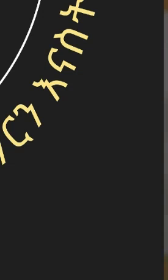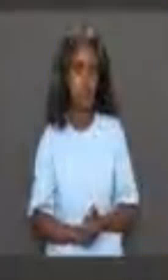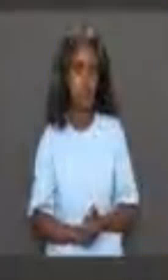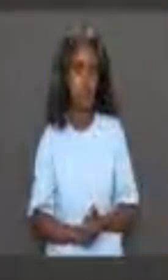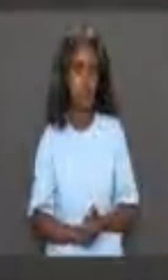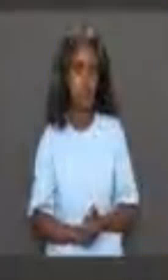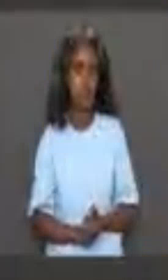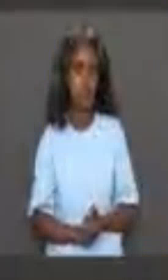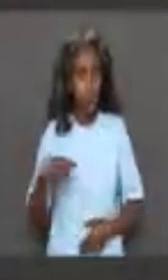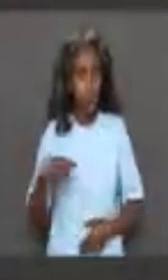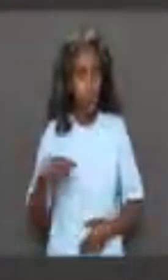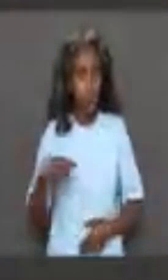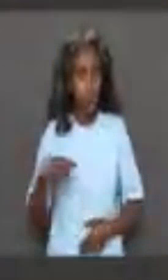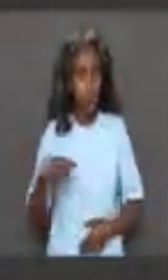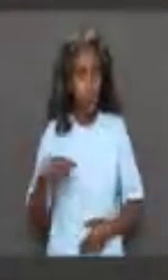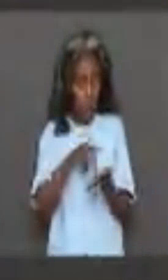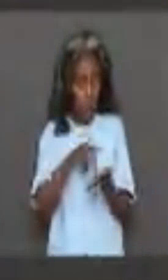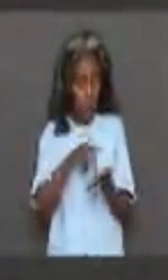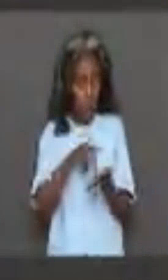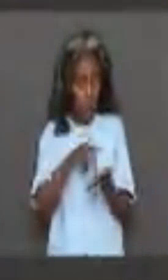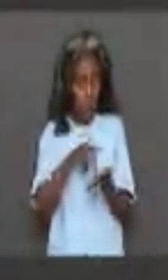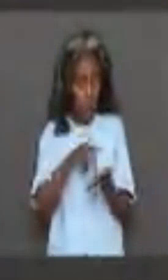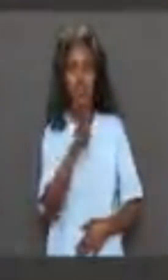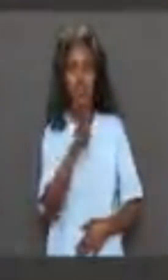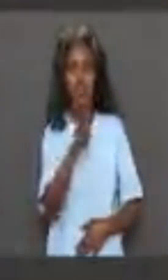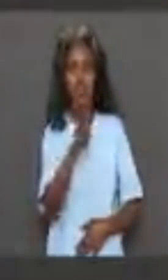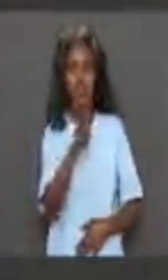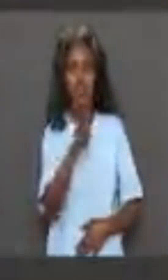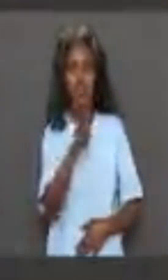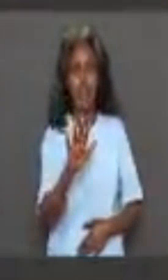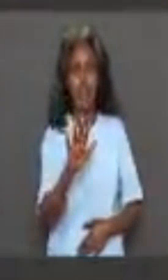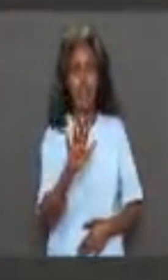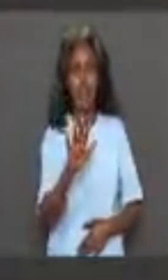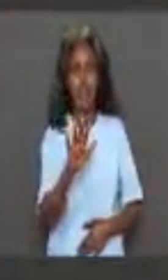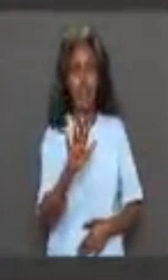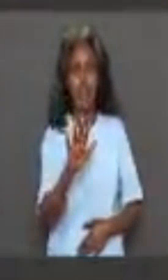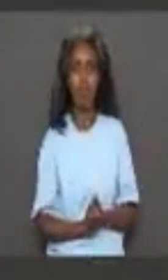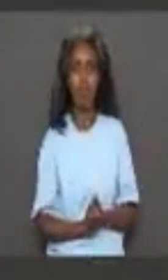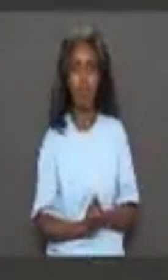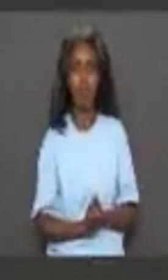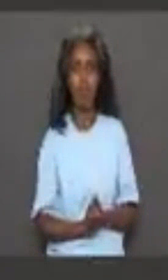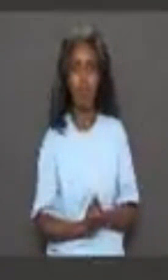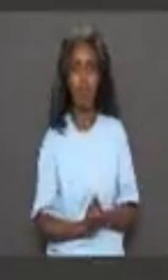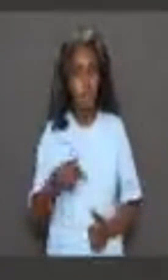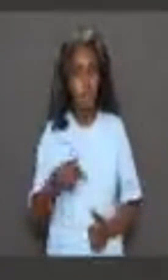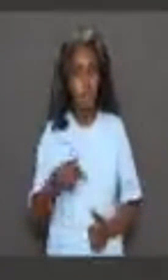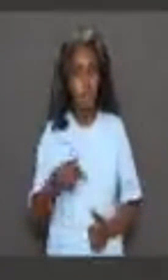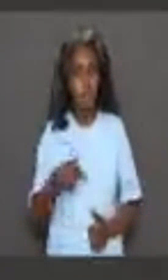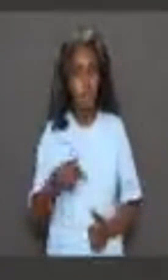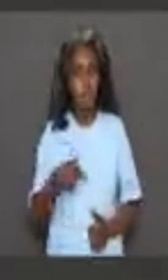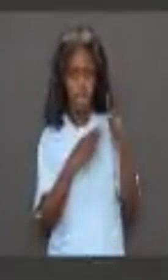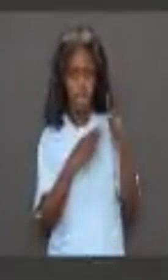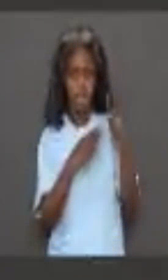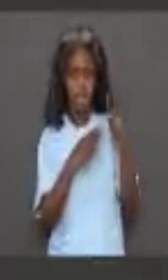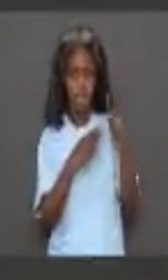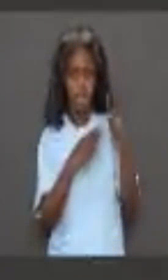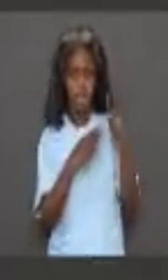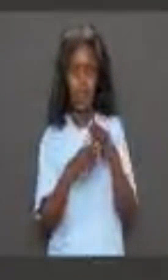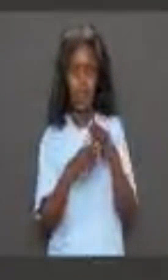We will plot the square root of 5. Our first step is to